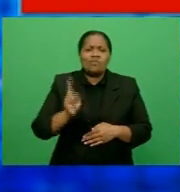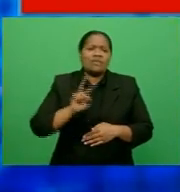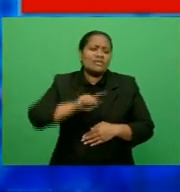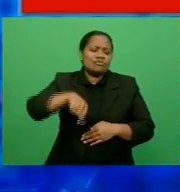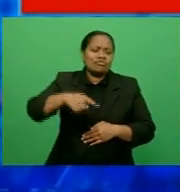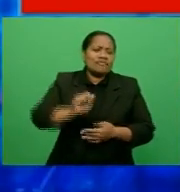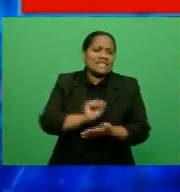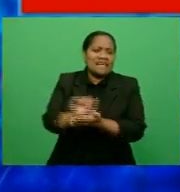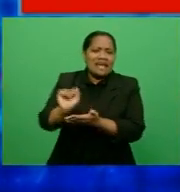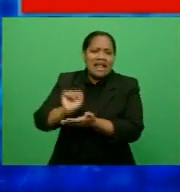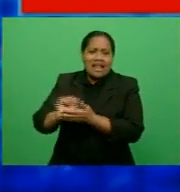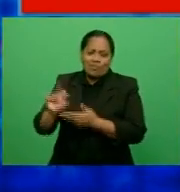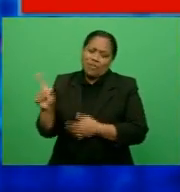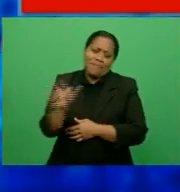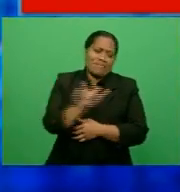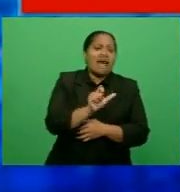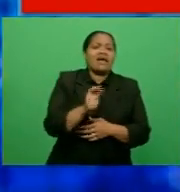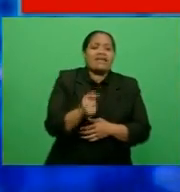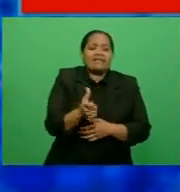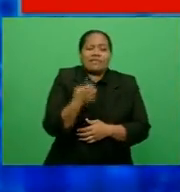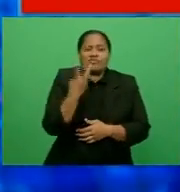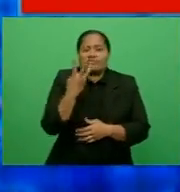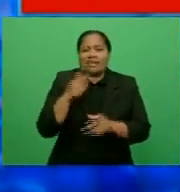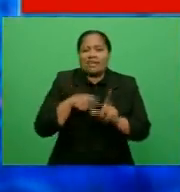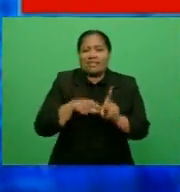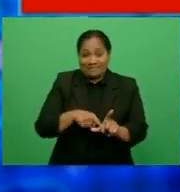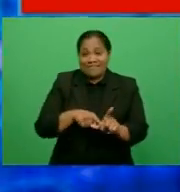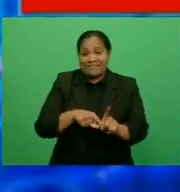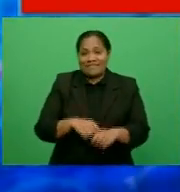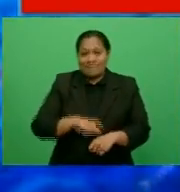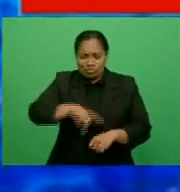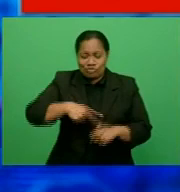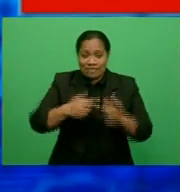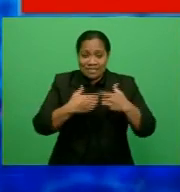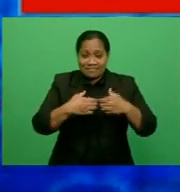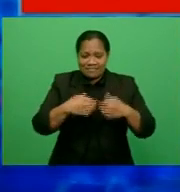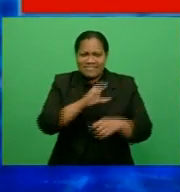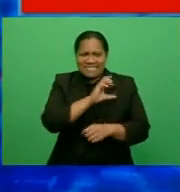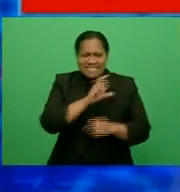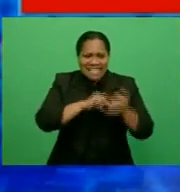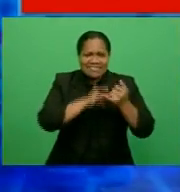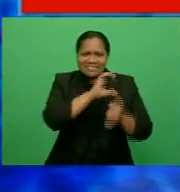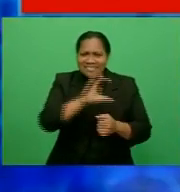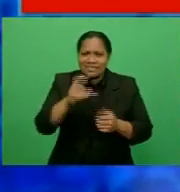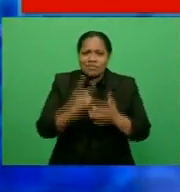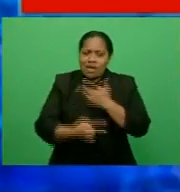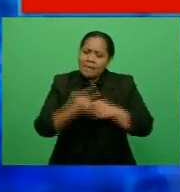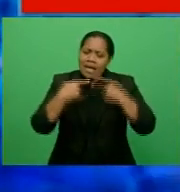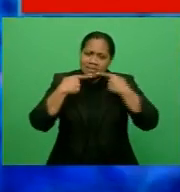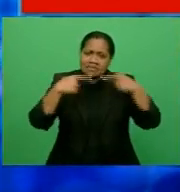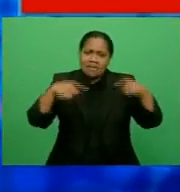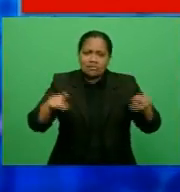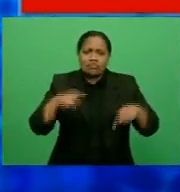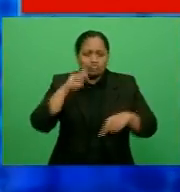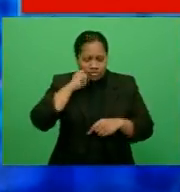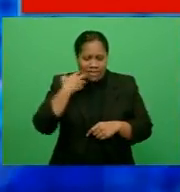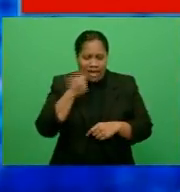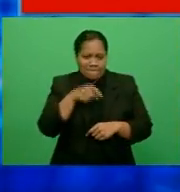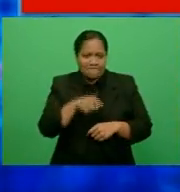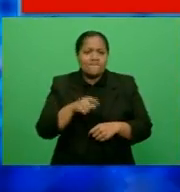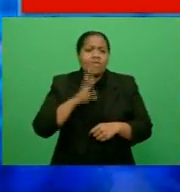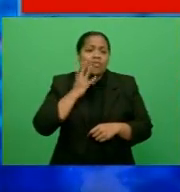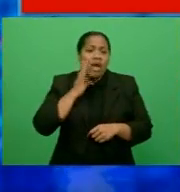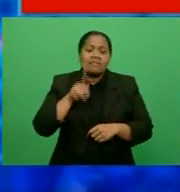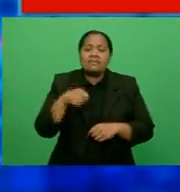after three years. The Suvo City Council yesterday announced that they will be having the Suvo on sale from the 5th to the 10th of next month.